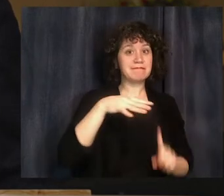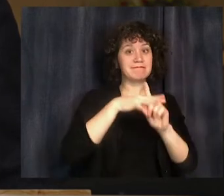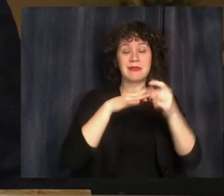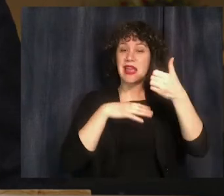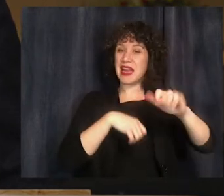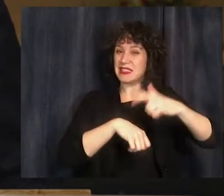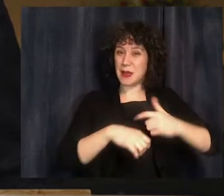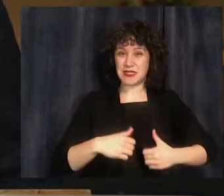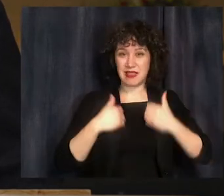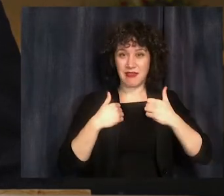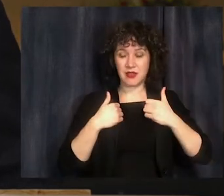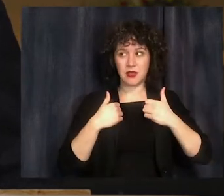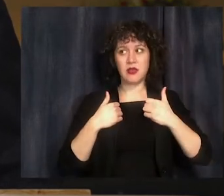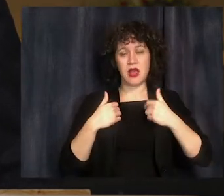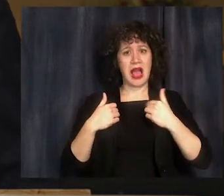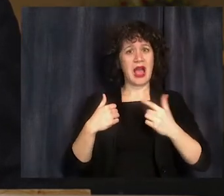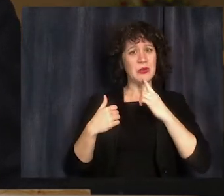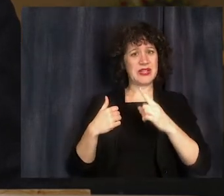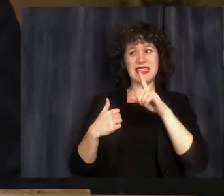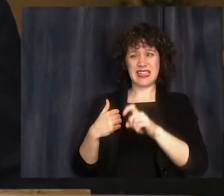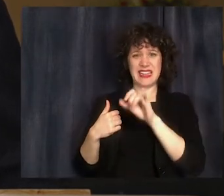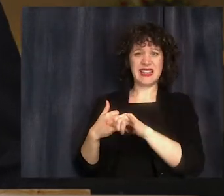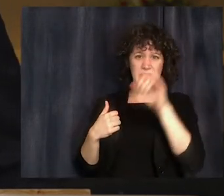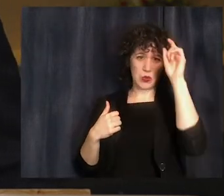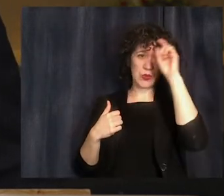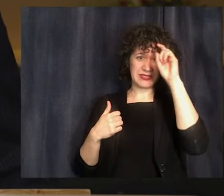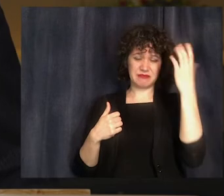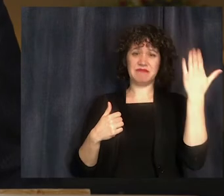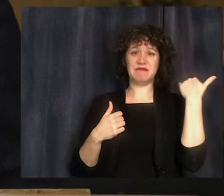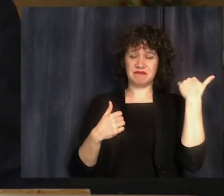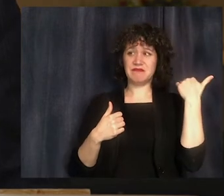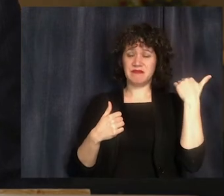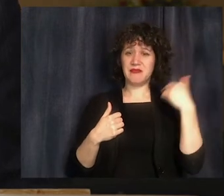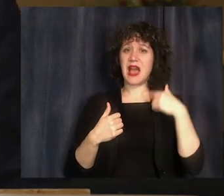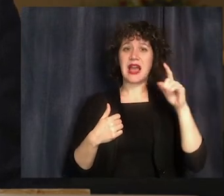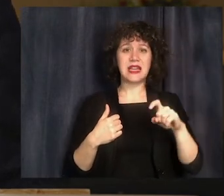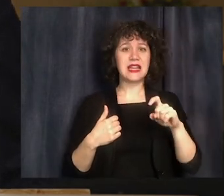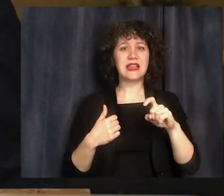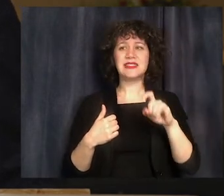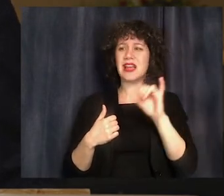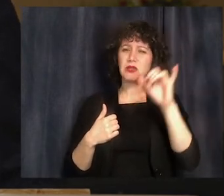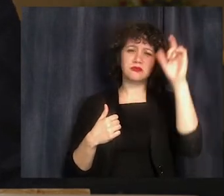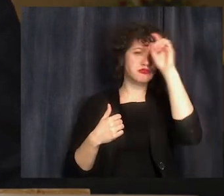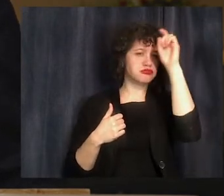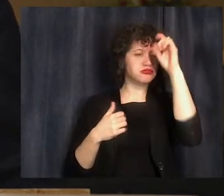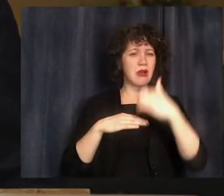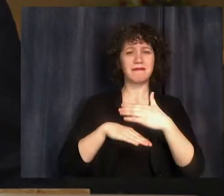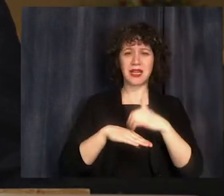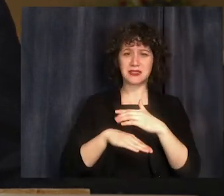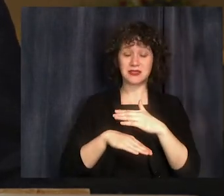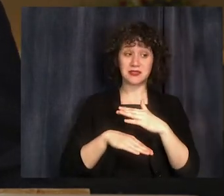life, and I most certainly was in need of them at the time. I was in need of such lighthouse sage advice. After that